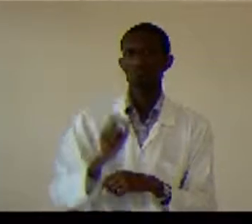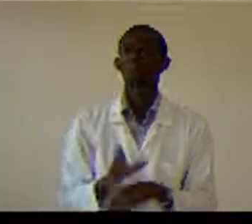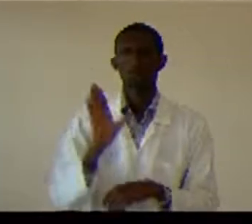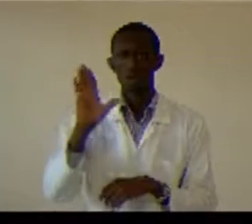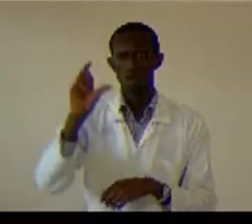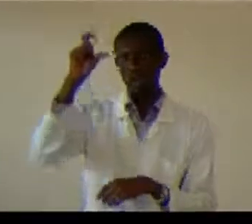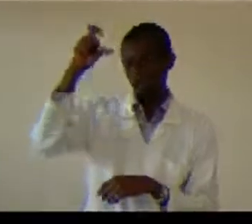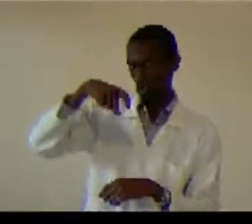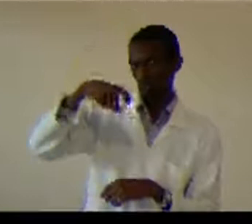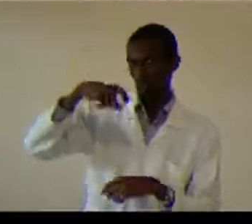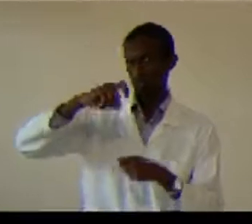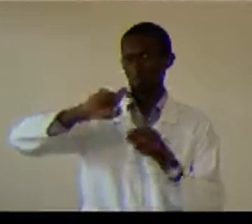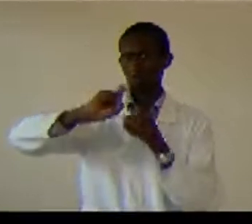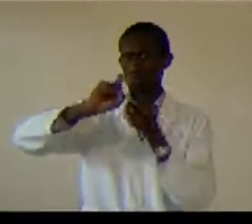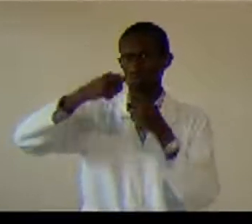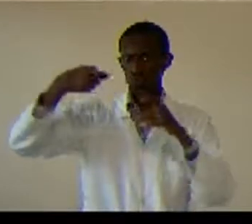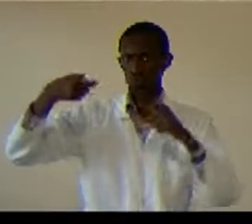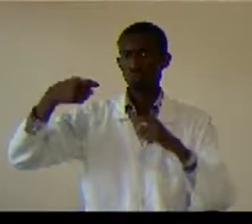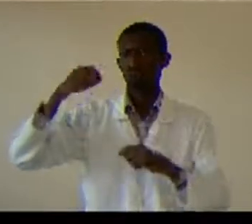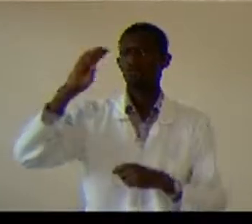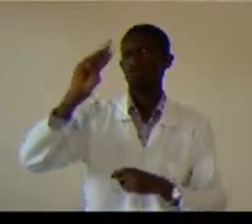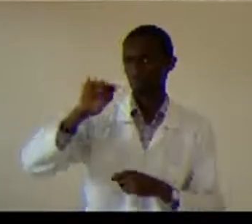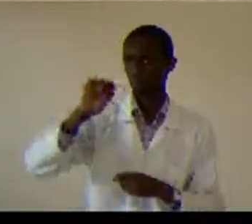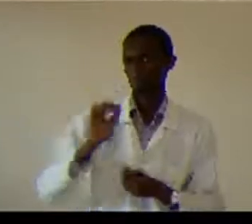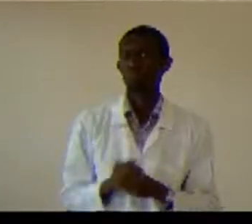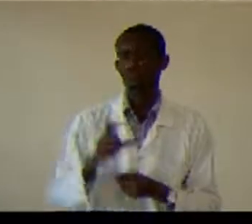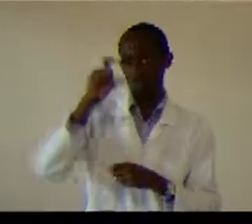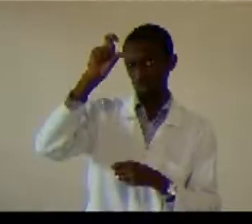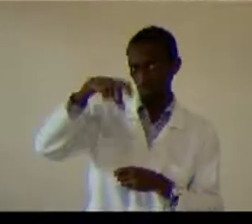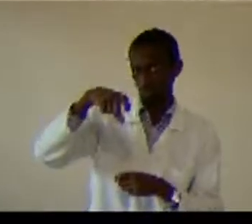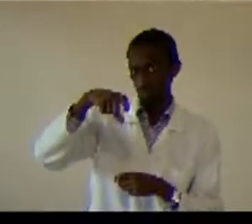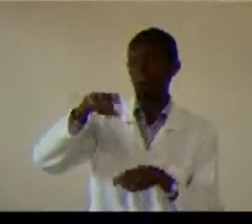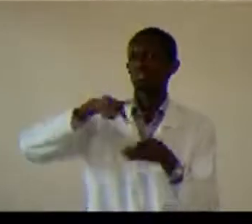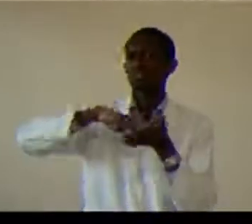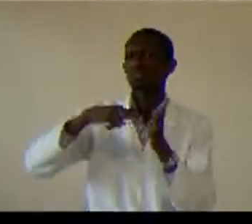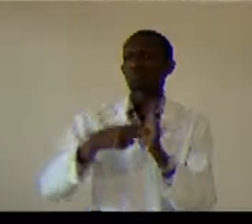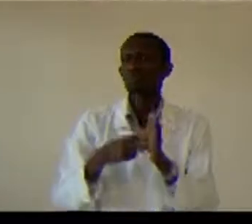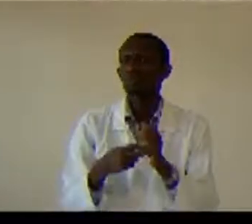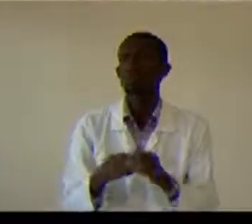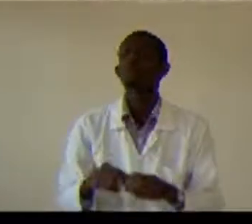M, where M is mass and Q is quantity of heat. So if